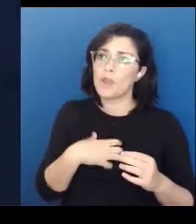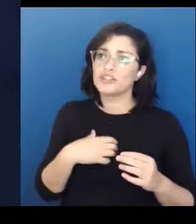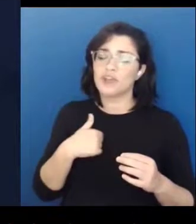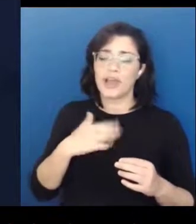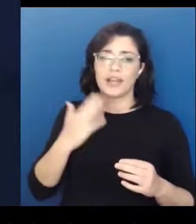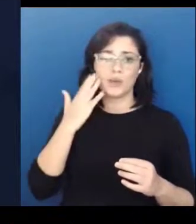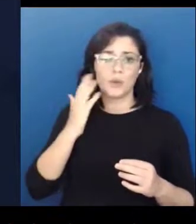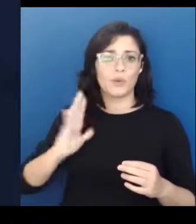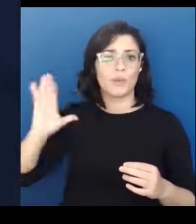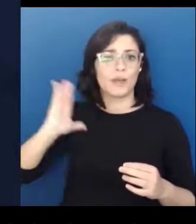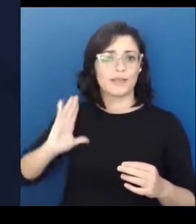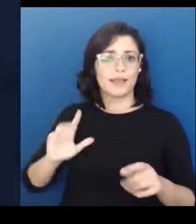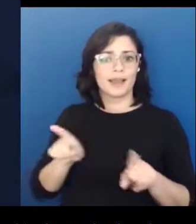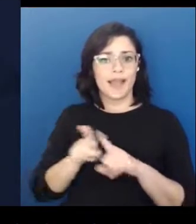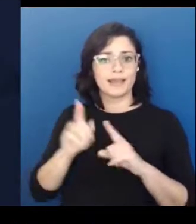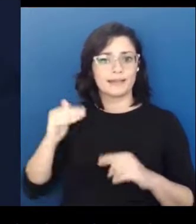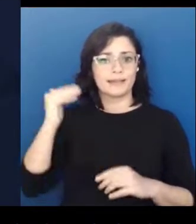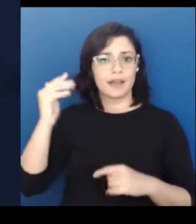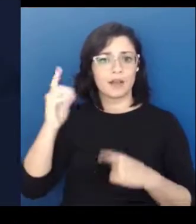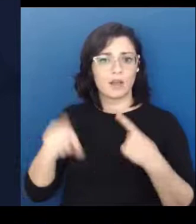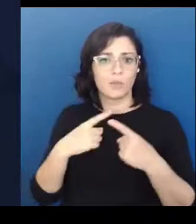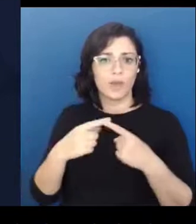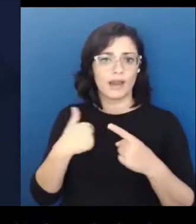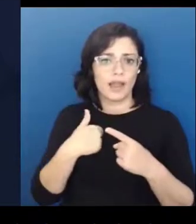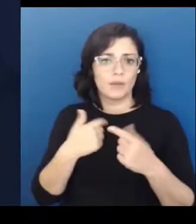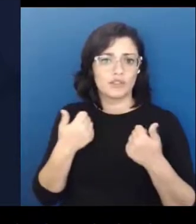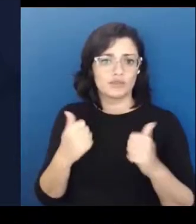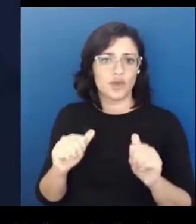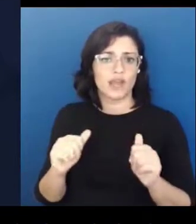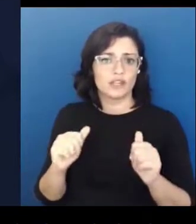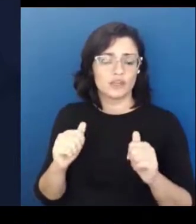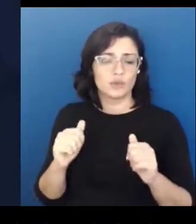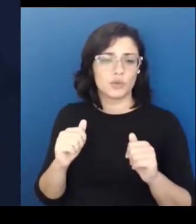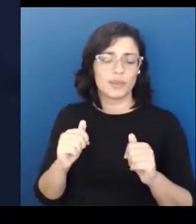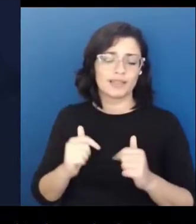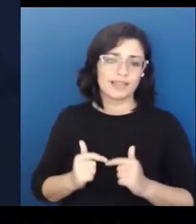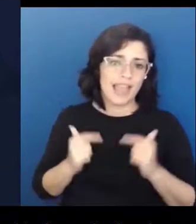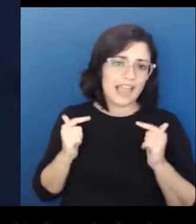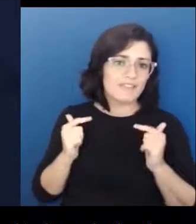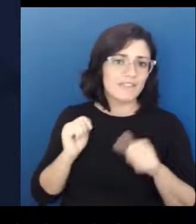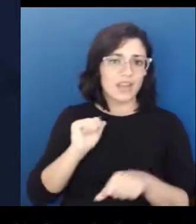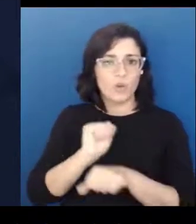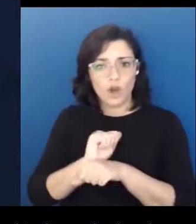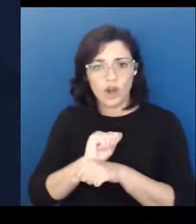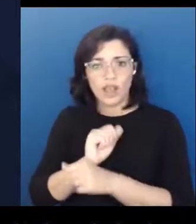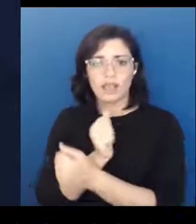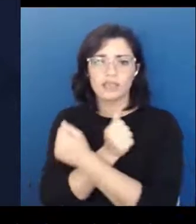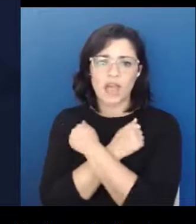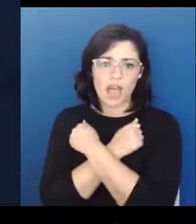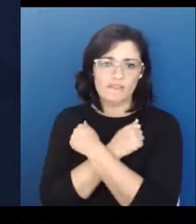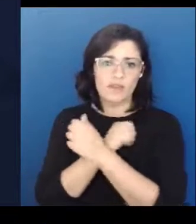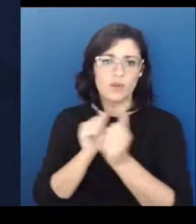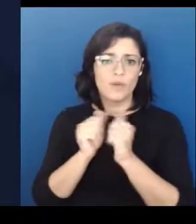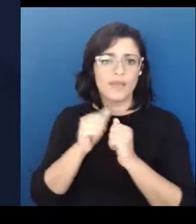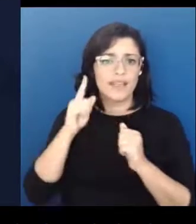to live and work and love with hearing loss? So I reached out to Sherry Eberts, whom many of you